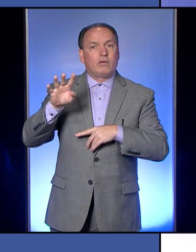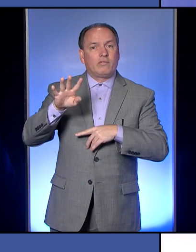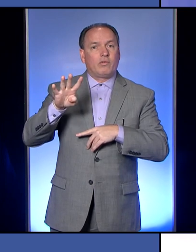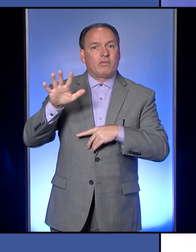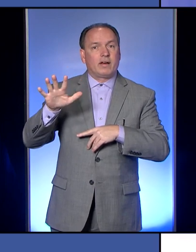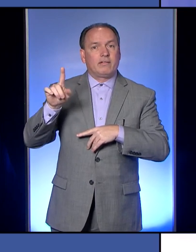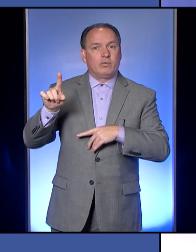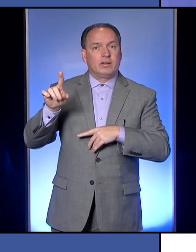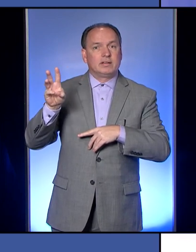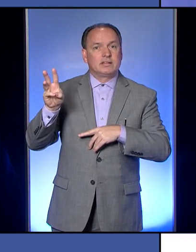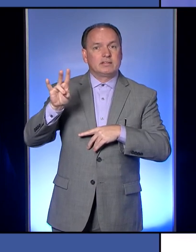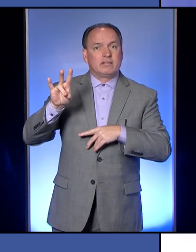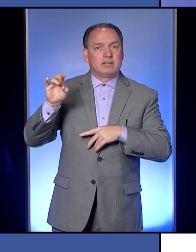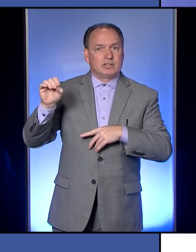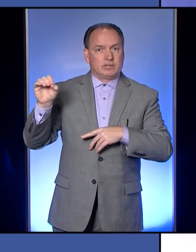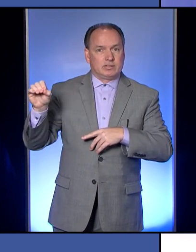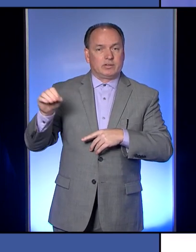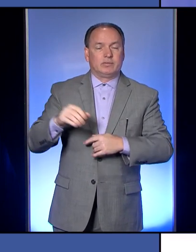814-451-6700.